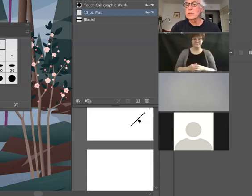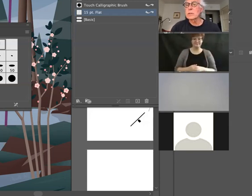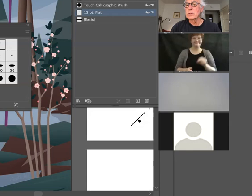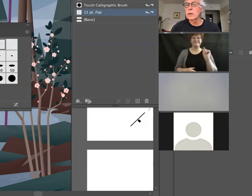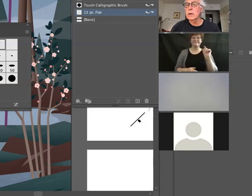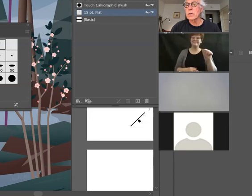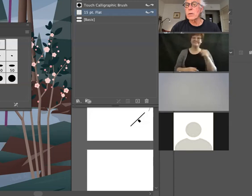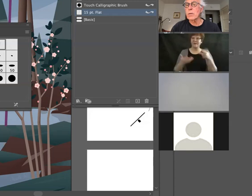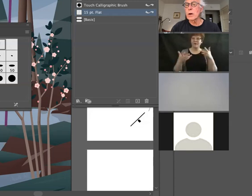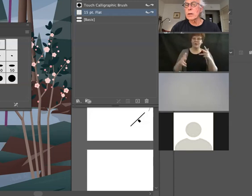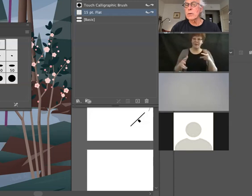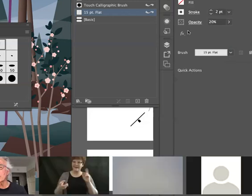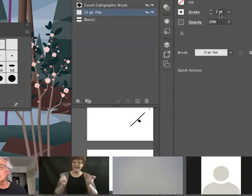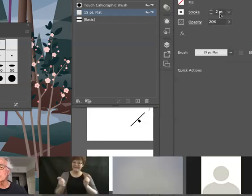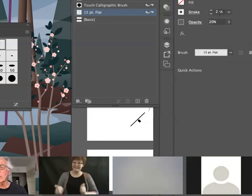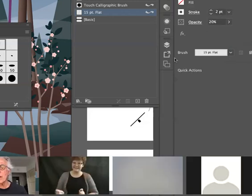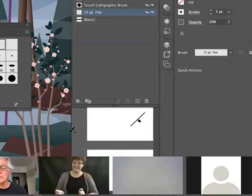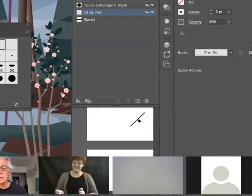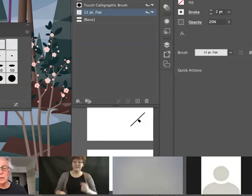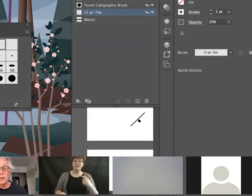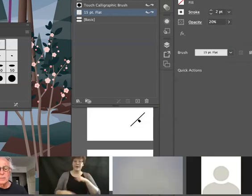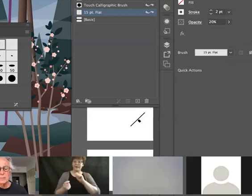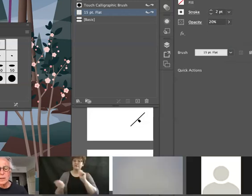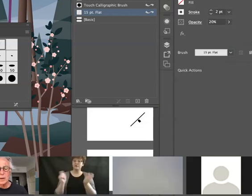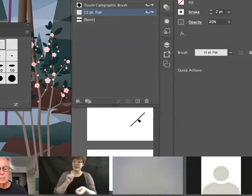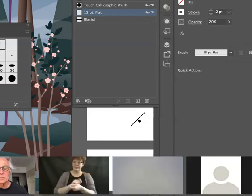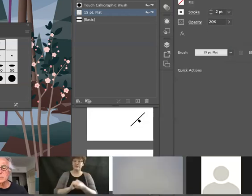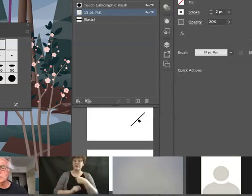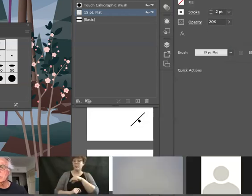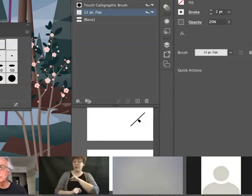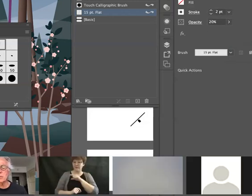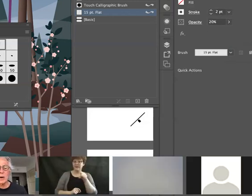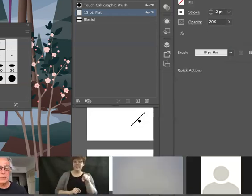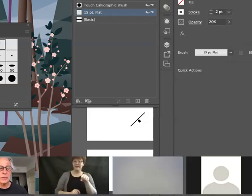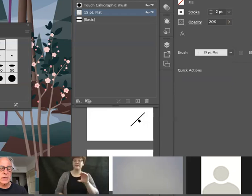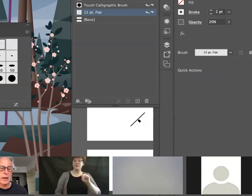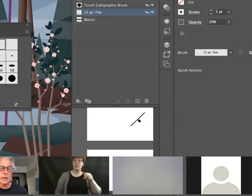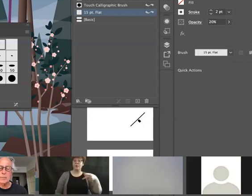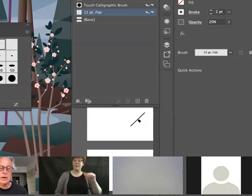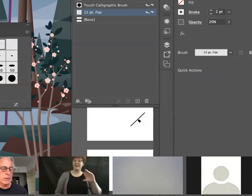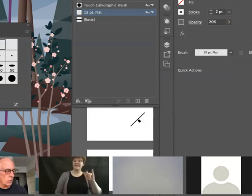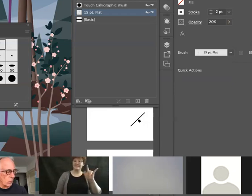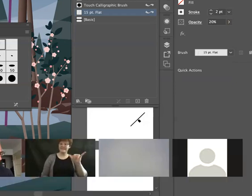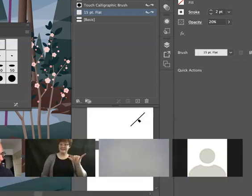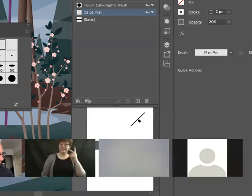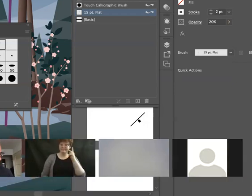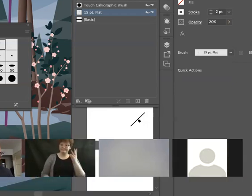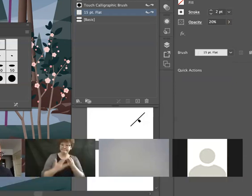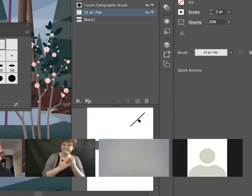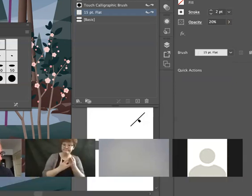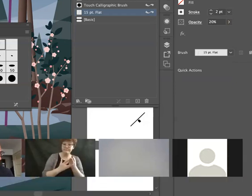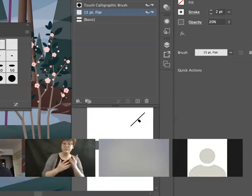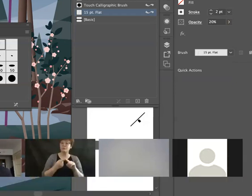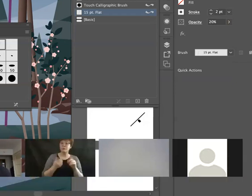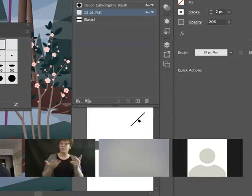it, the quality of this opacity, to 20%. But if you do it white, it doesn't